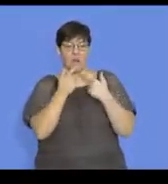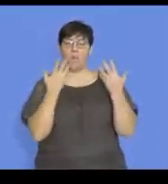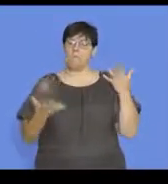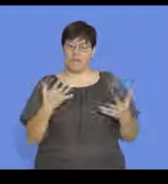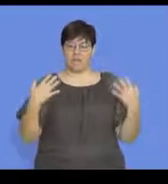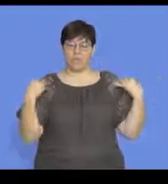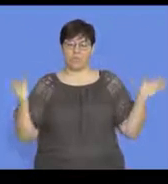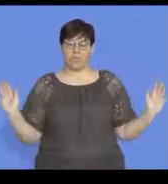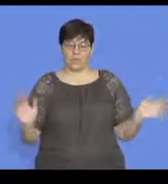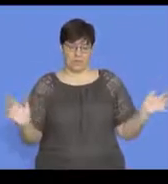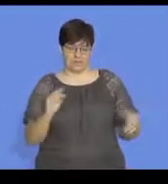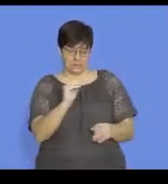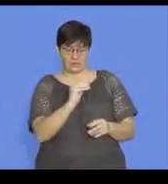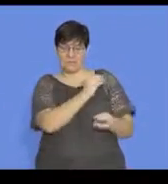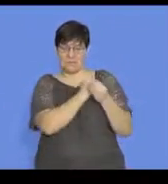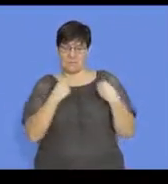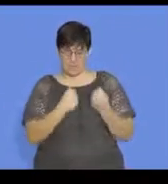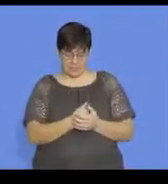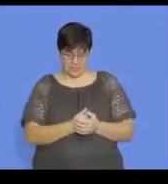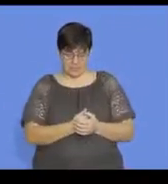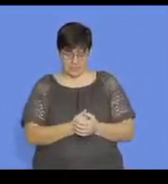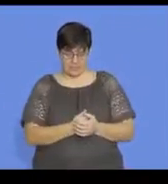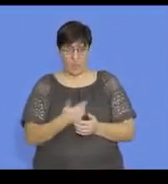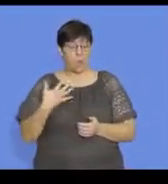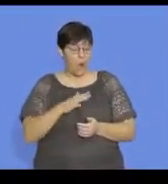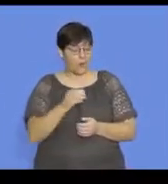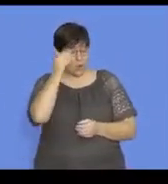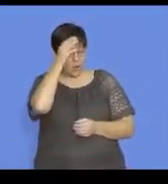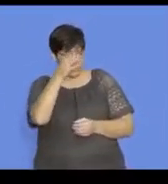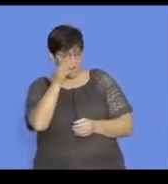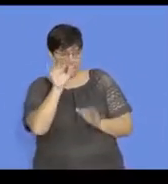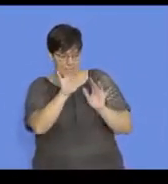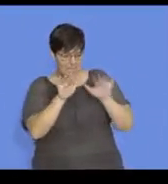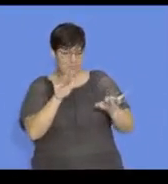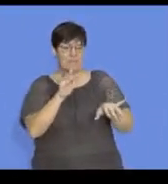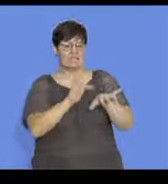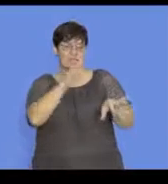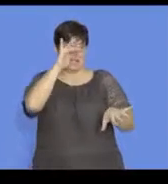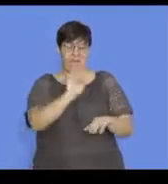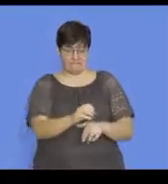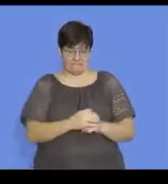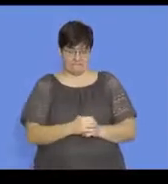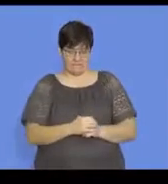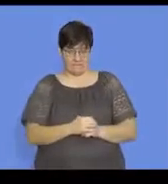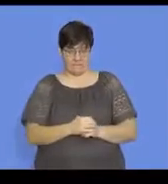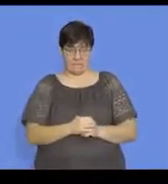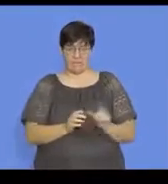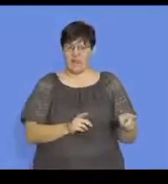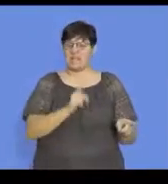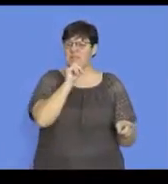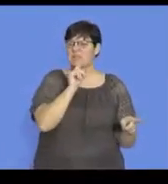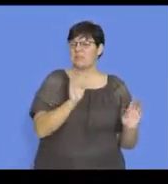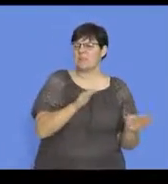right? You still want to have that concept of being able to stick. But generally, unlike the bees and lots of the